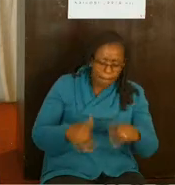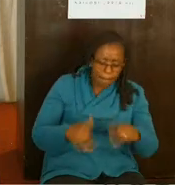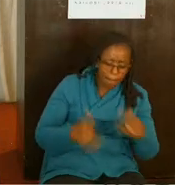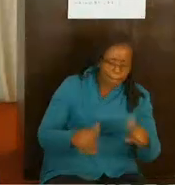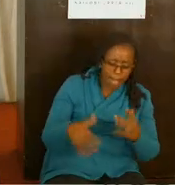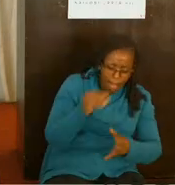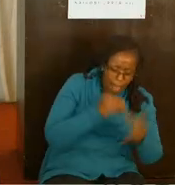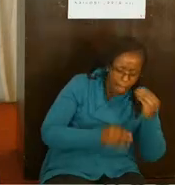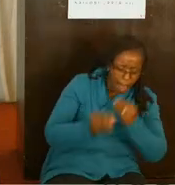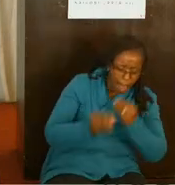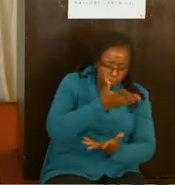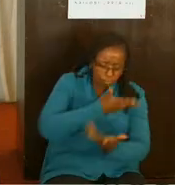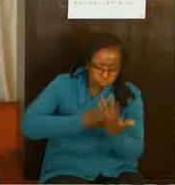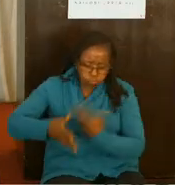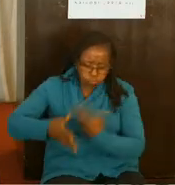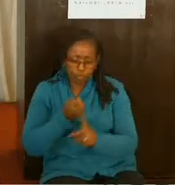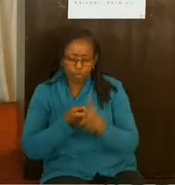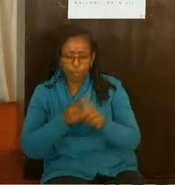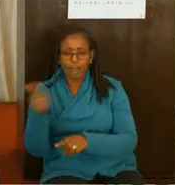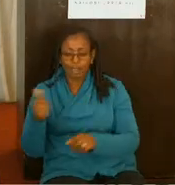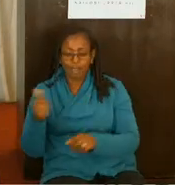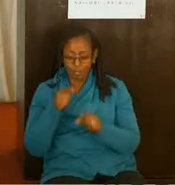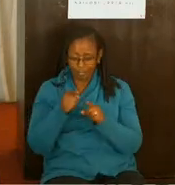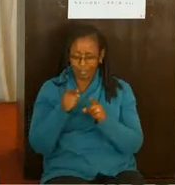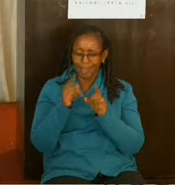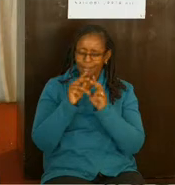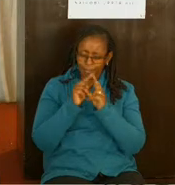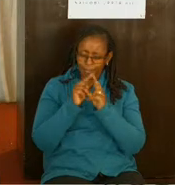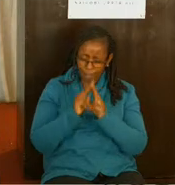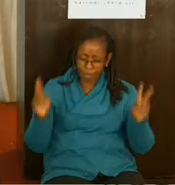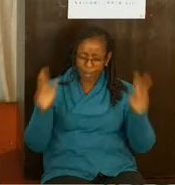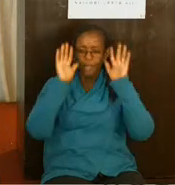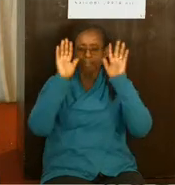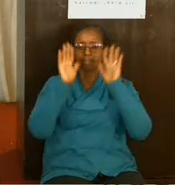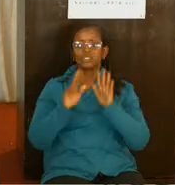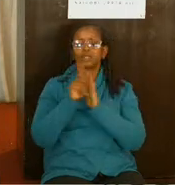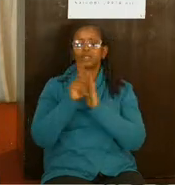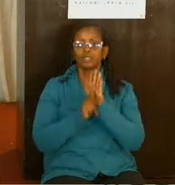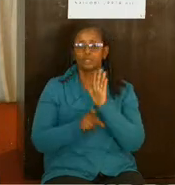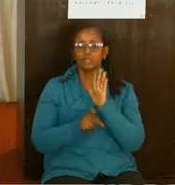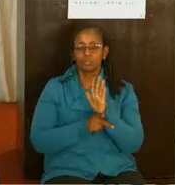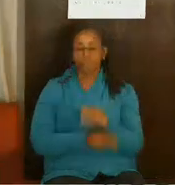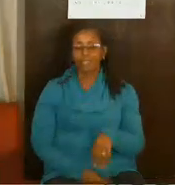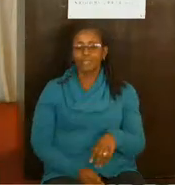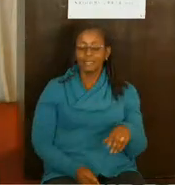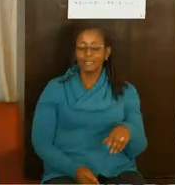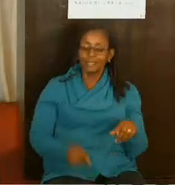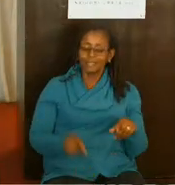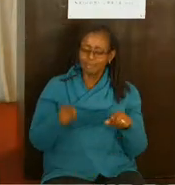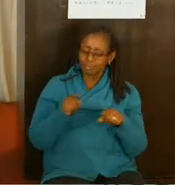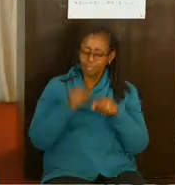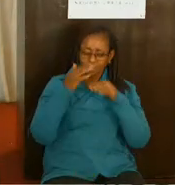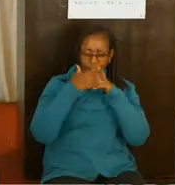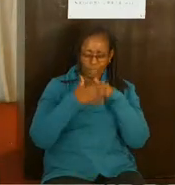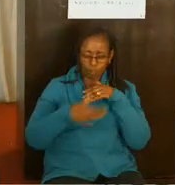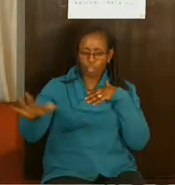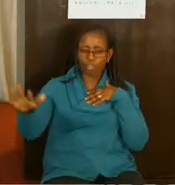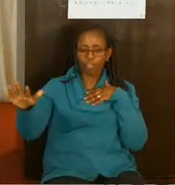other so that was a very important principle in value learning and finally that it was seamless